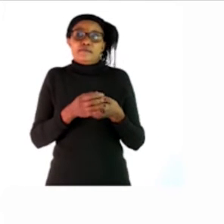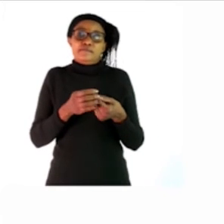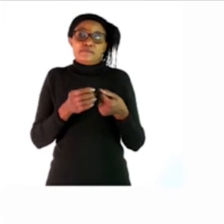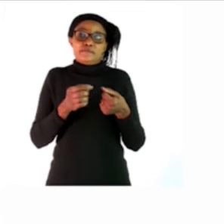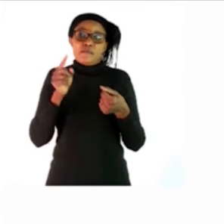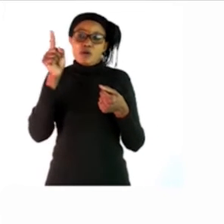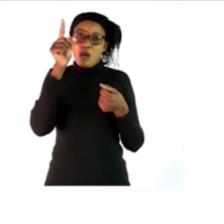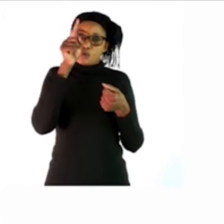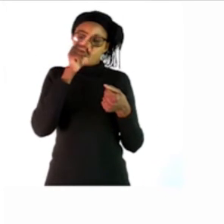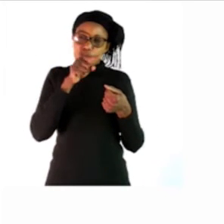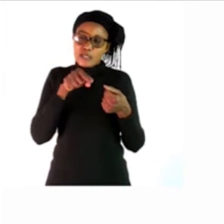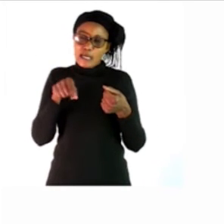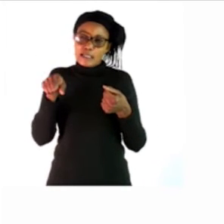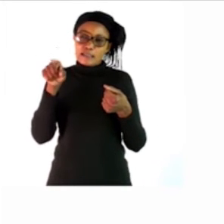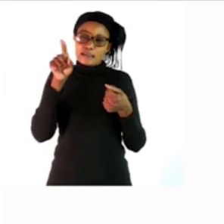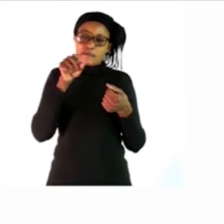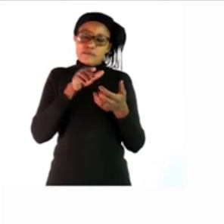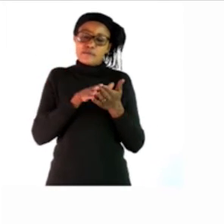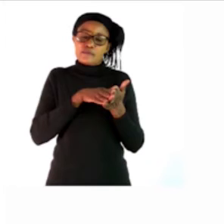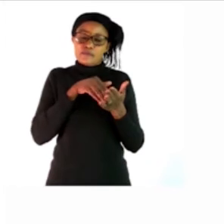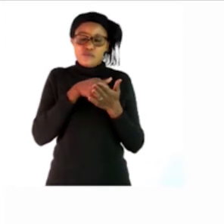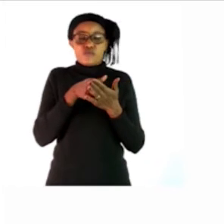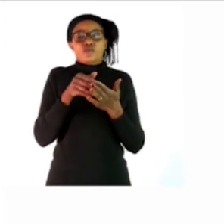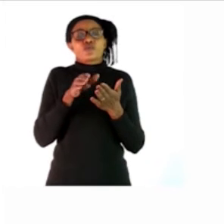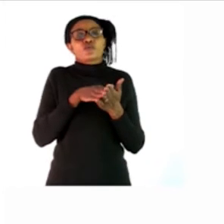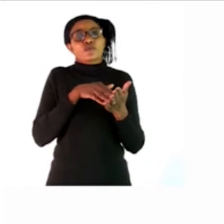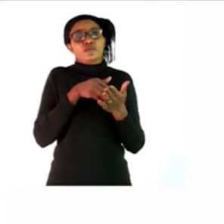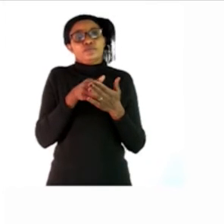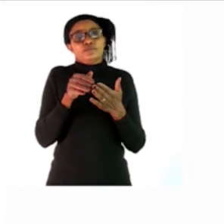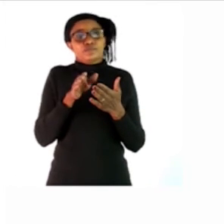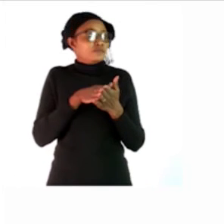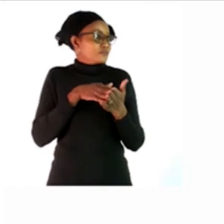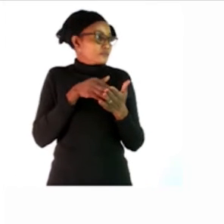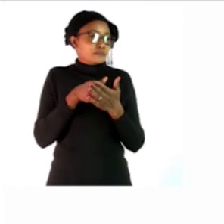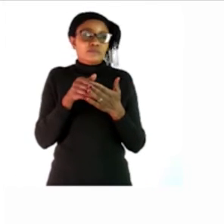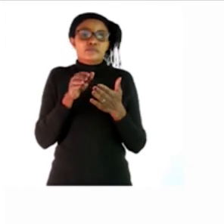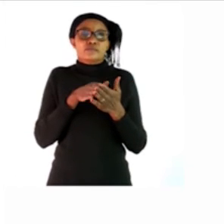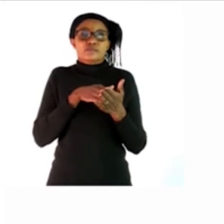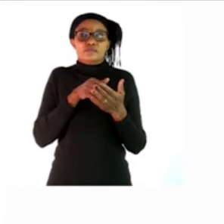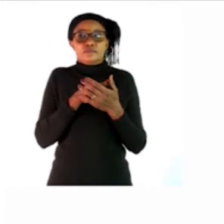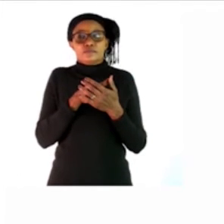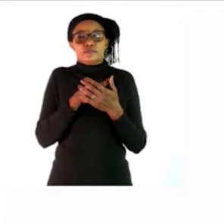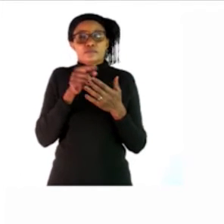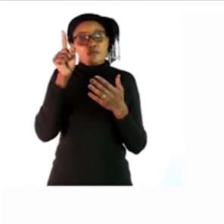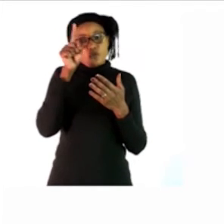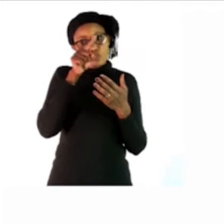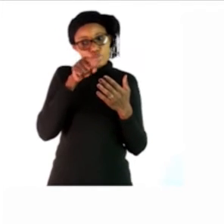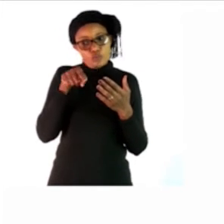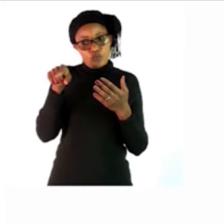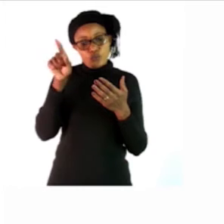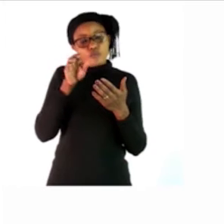circle around the picture of the glue. Make a circle around the